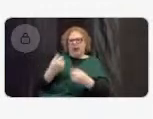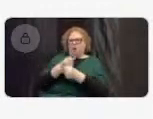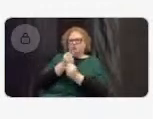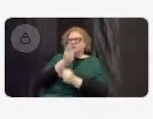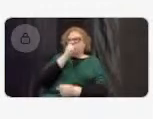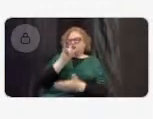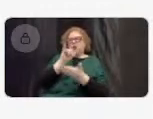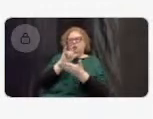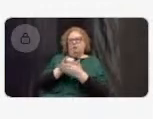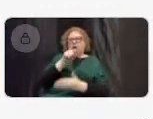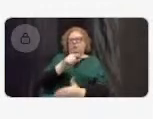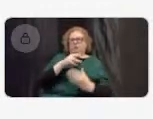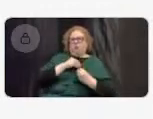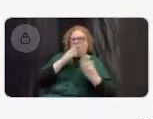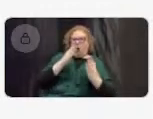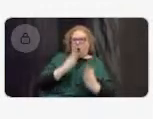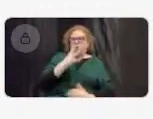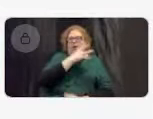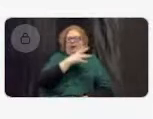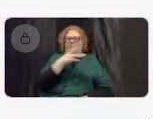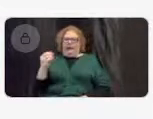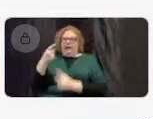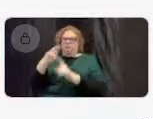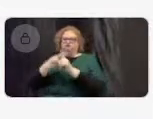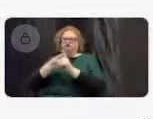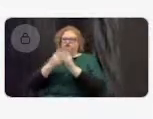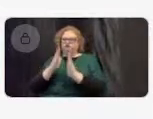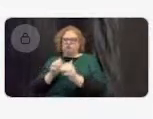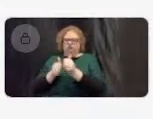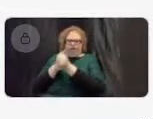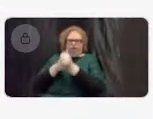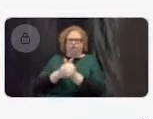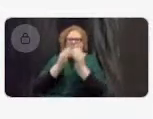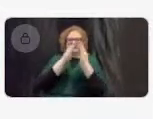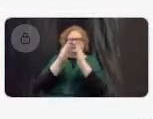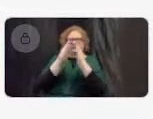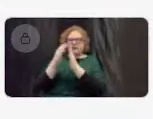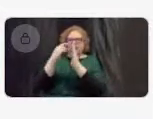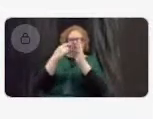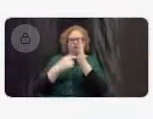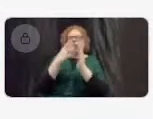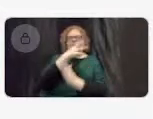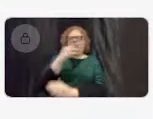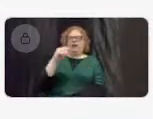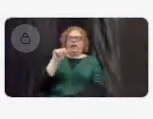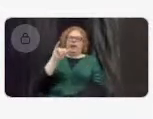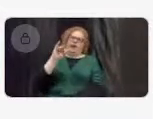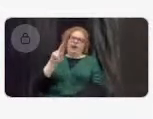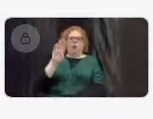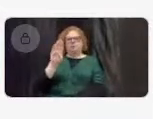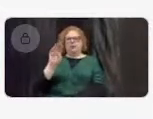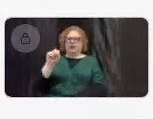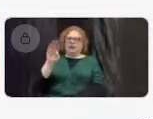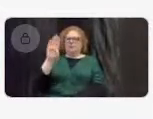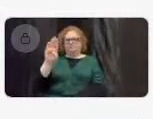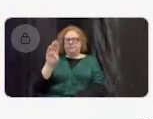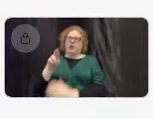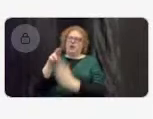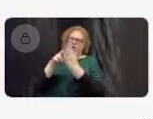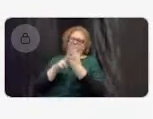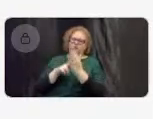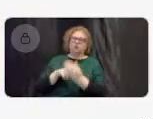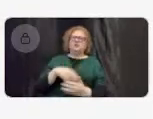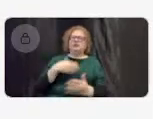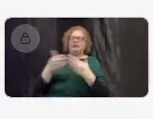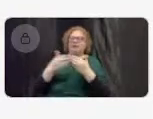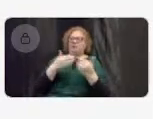in compliance with both the city rules and the Airbnb rules. Even though there will be a local host to manage